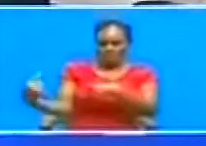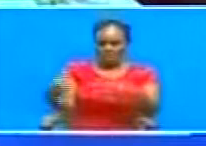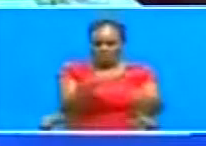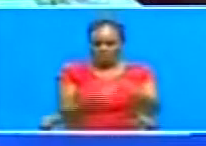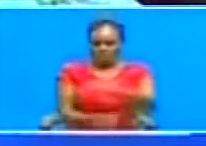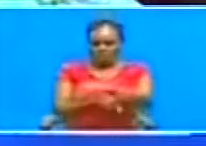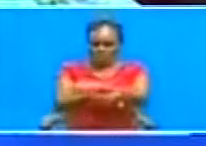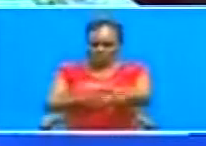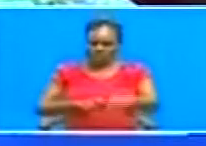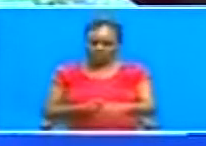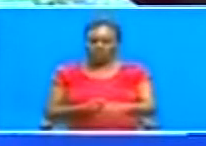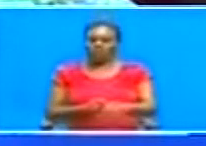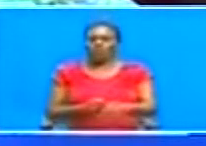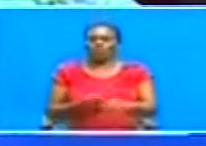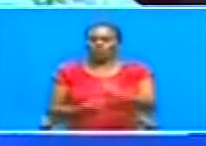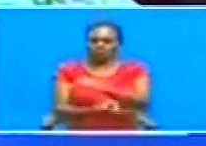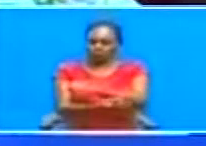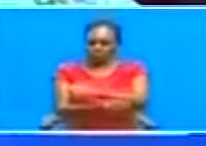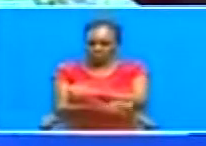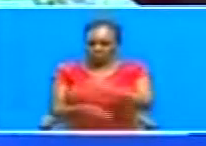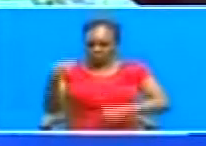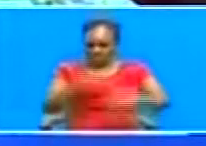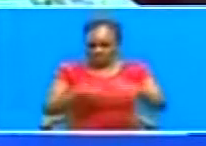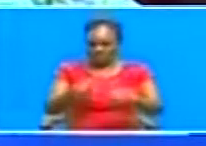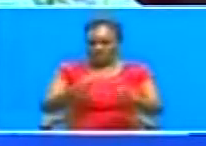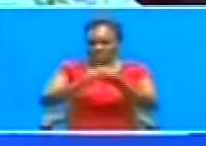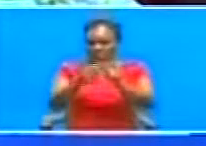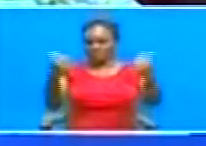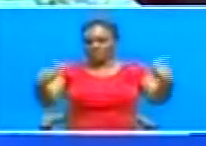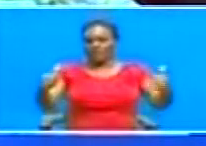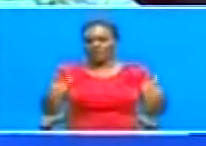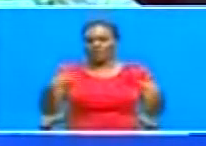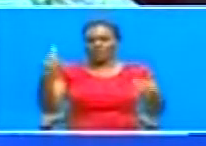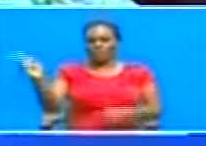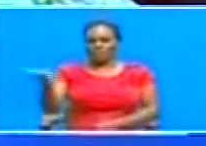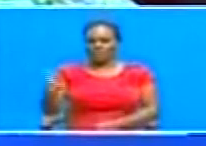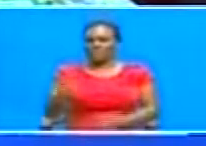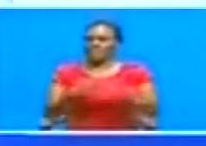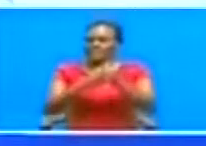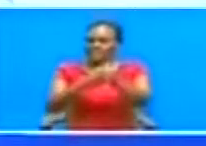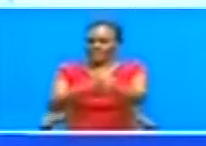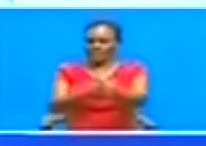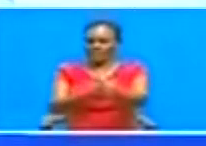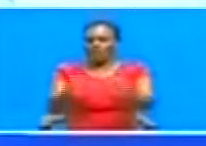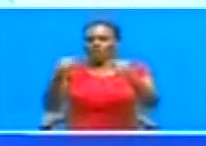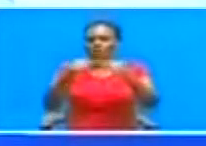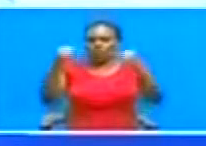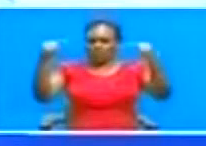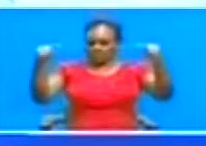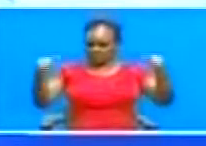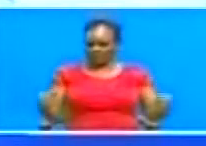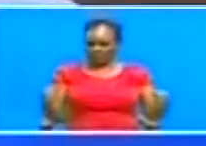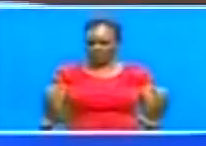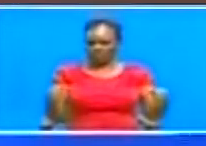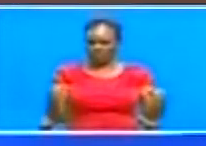graft, the government's resolve to fight corruption is unshakable, and the President has led from the front. The opposition is taking